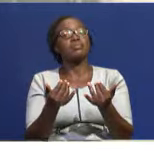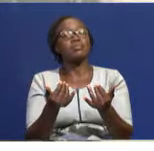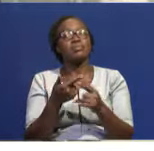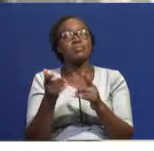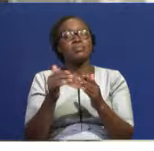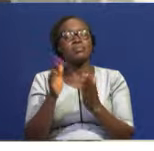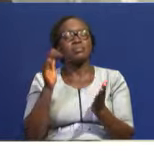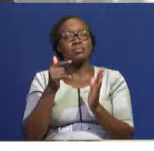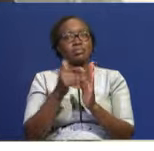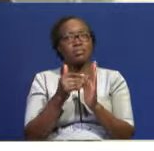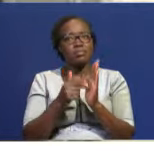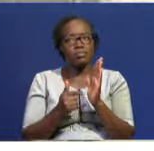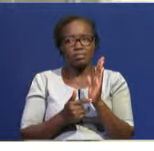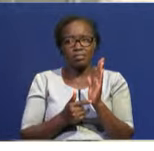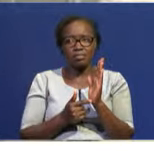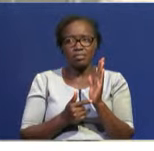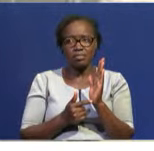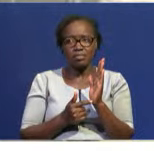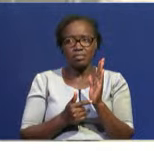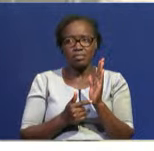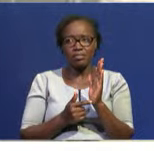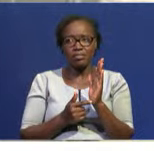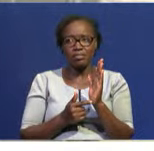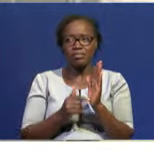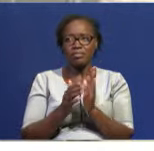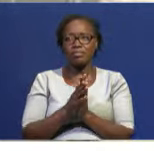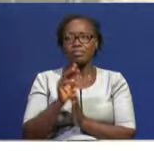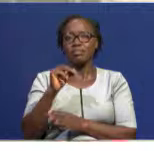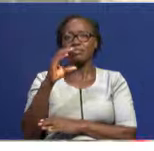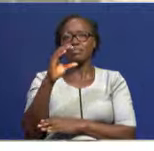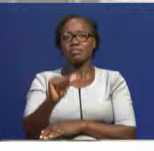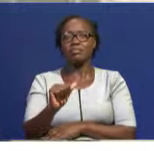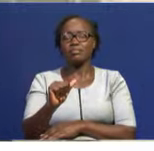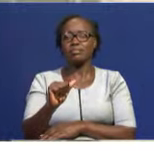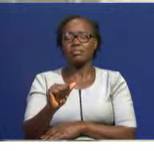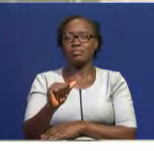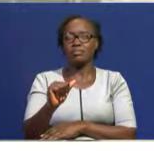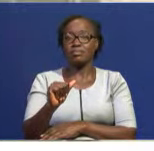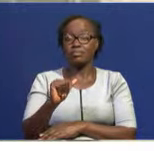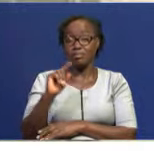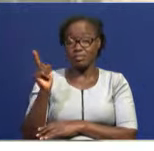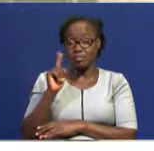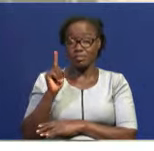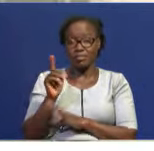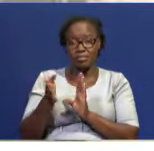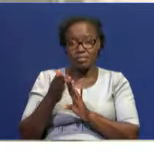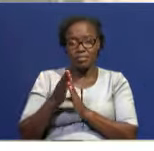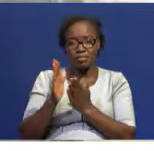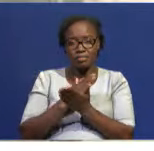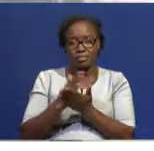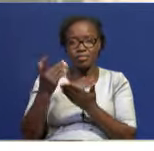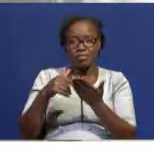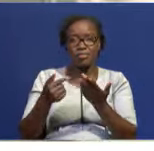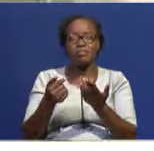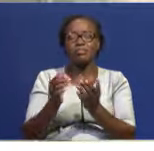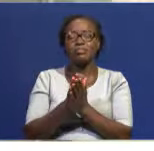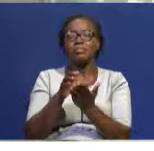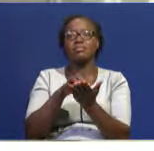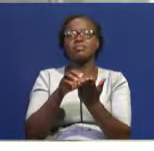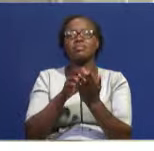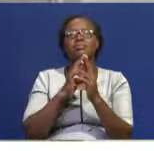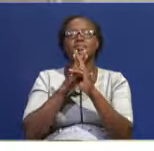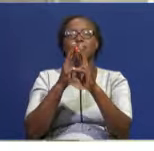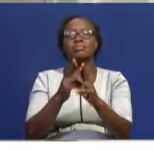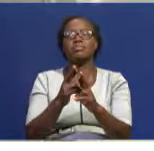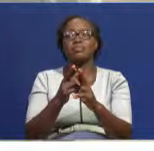give us more details is that we ran into our member County Assembly Nairobi, who's going to give us a quick insight as to exactly what is the status